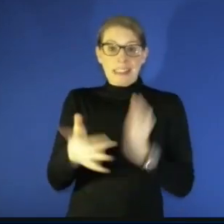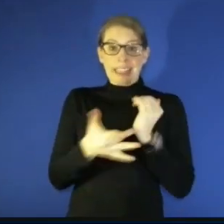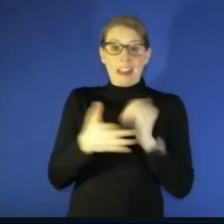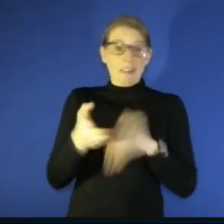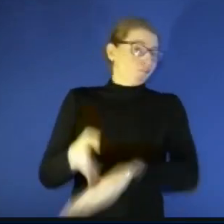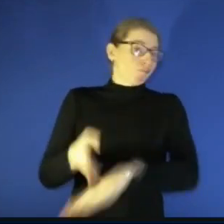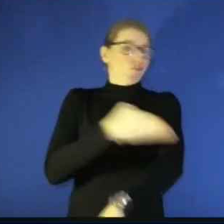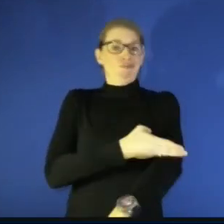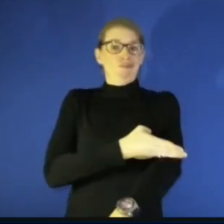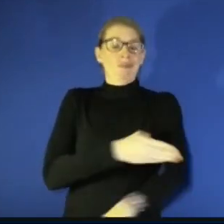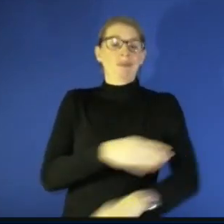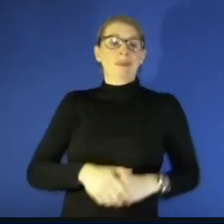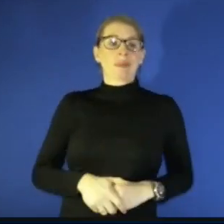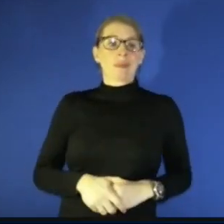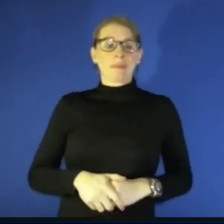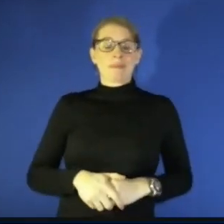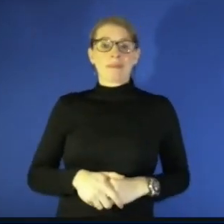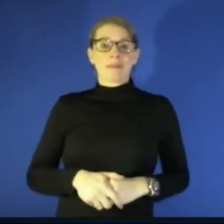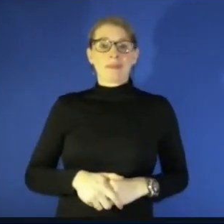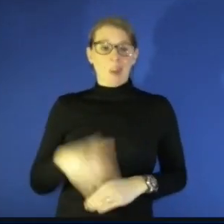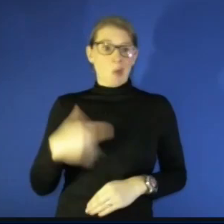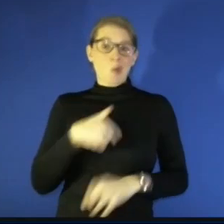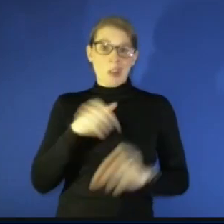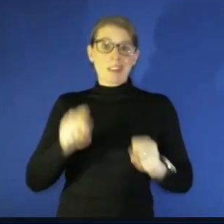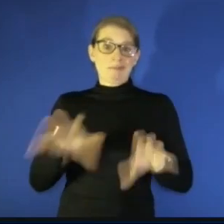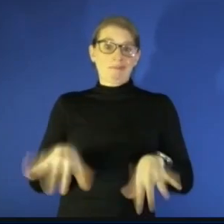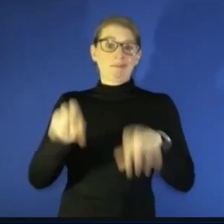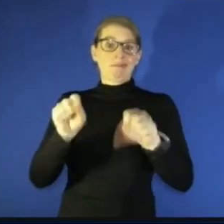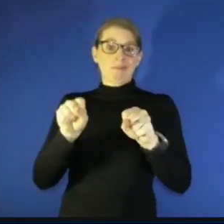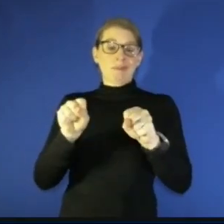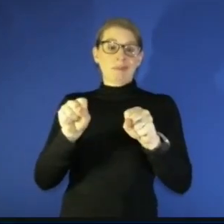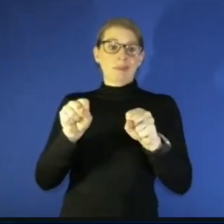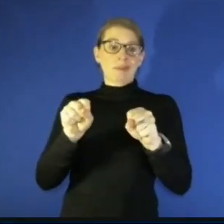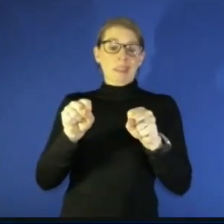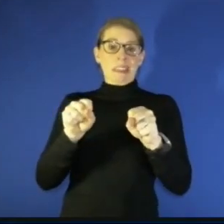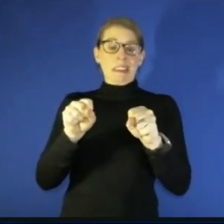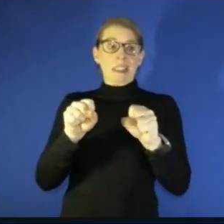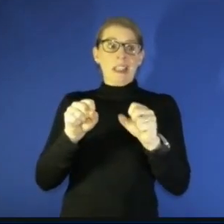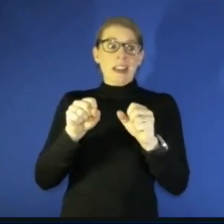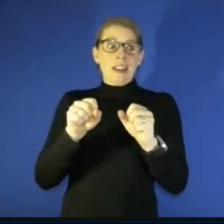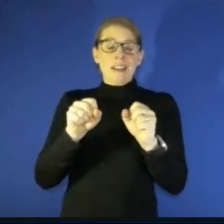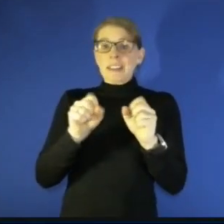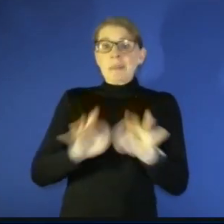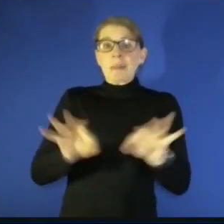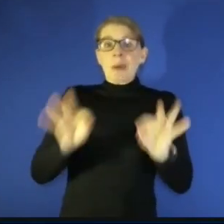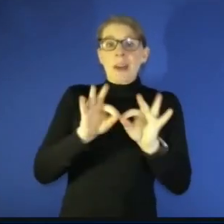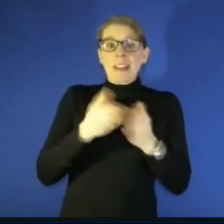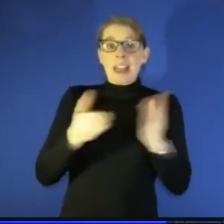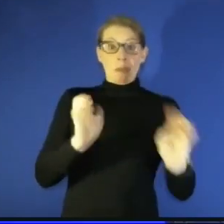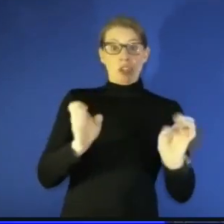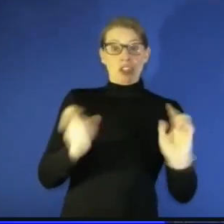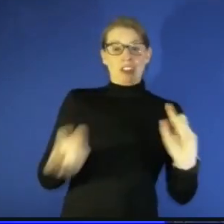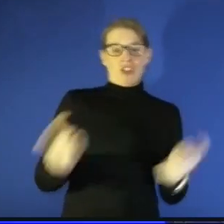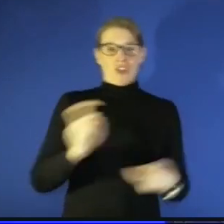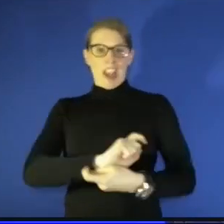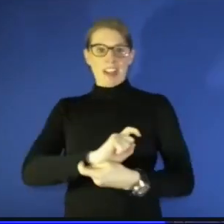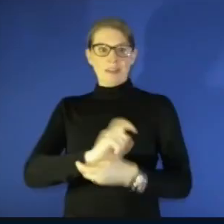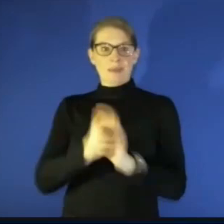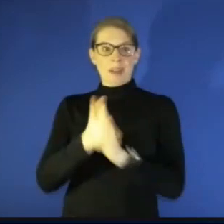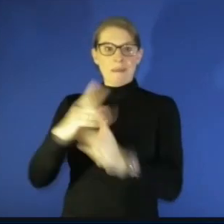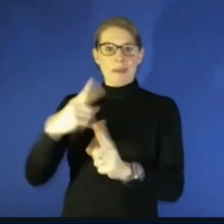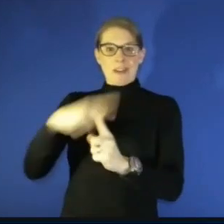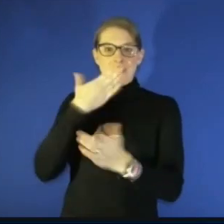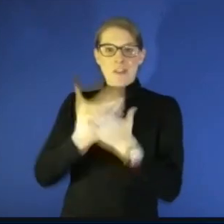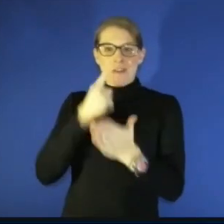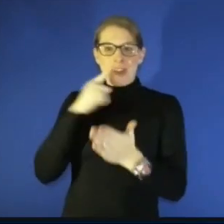the point that we can do dramatic things and turn a real emergency around. Good for you, Layla. Layla, how you doing?